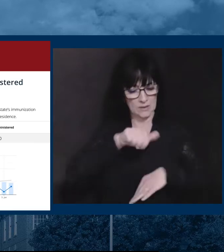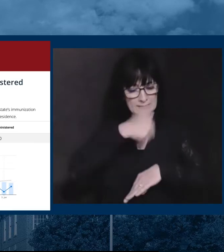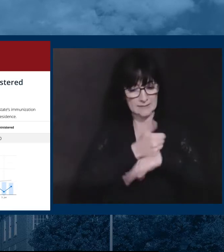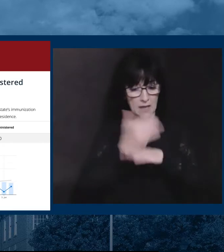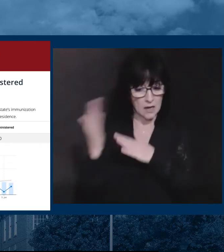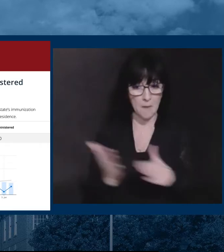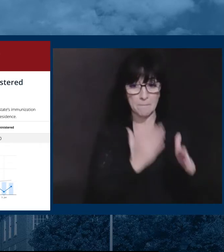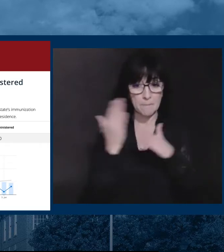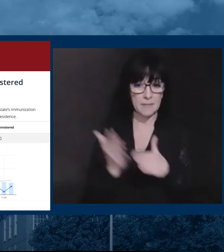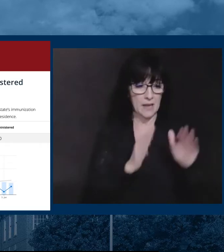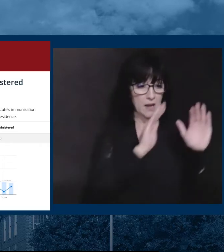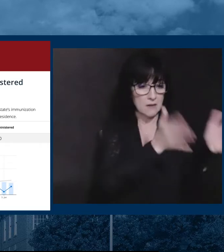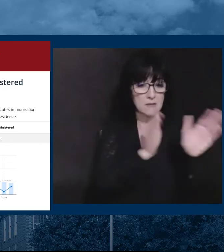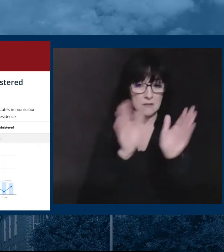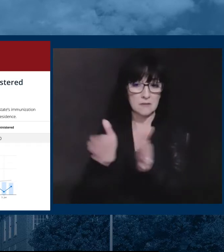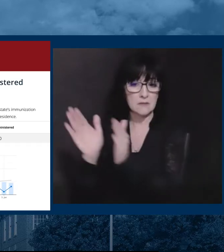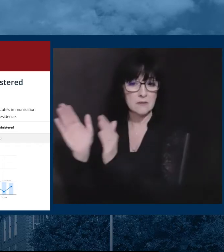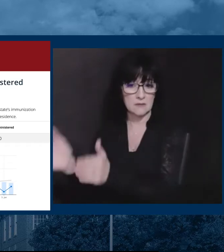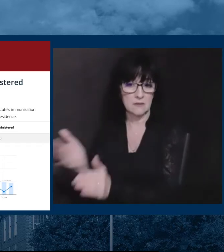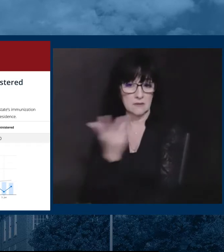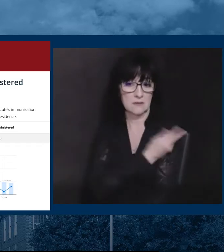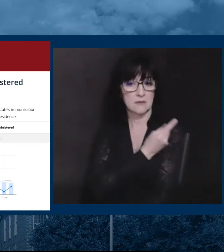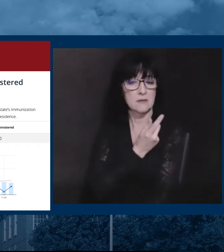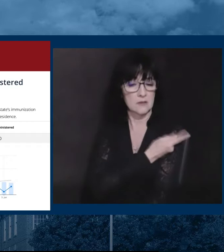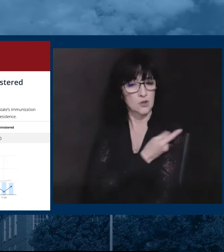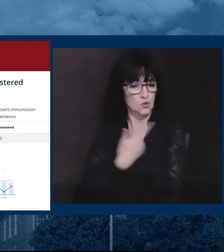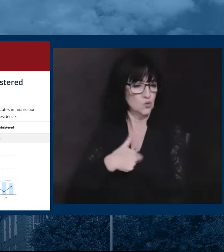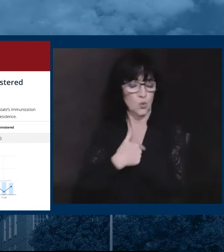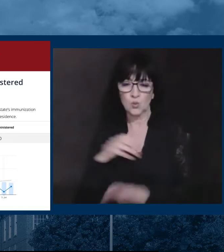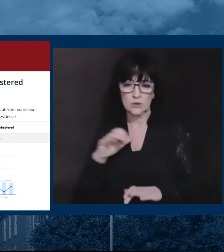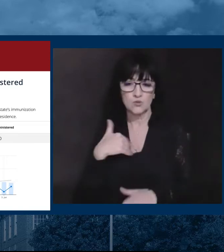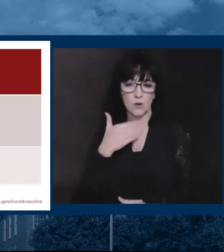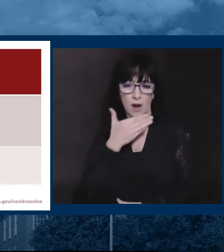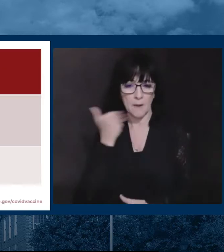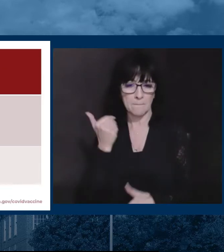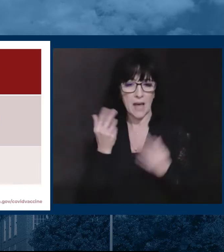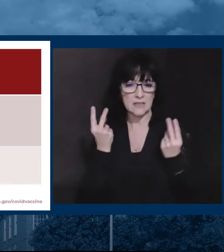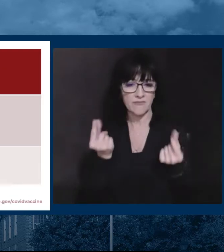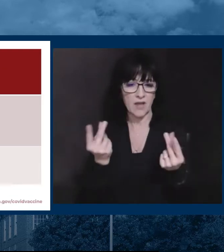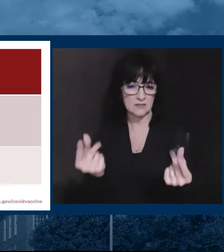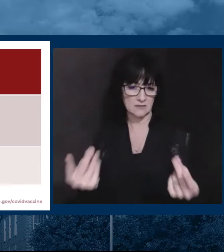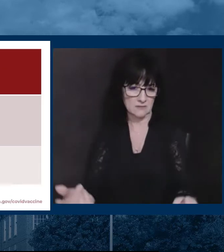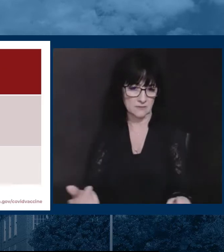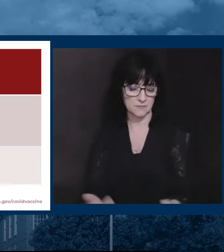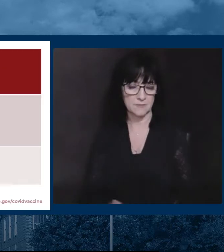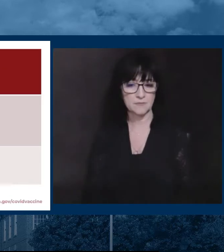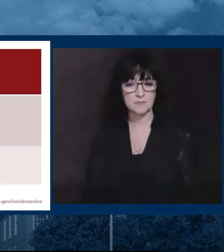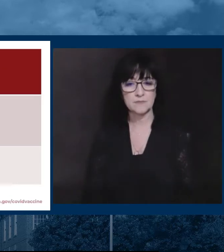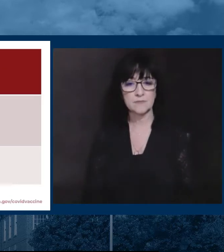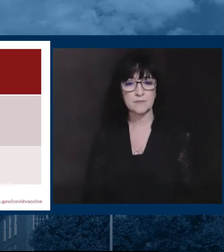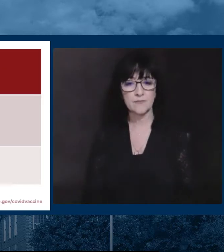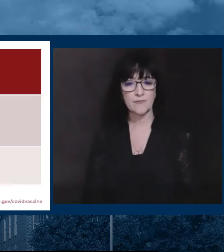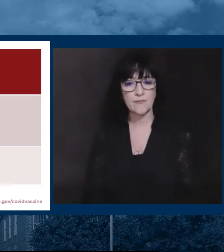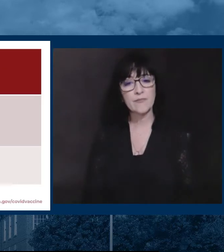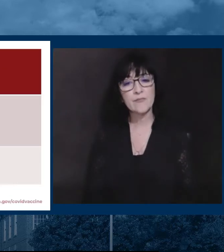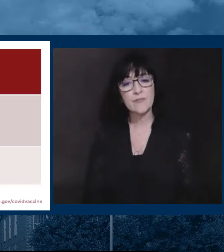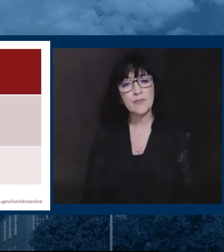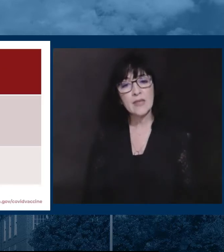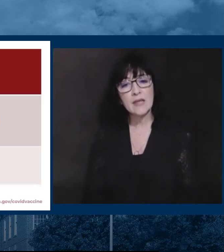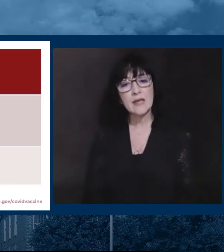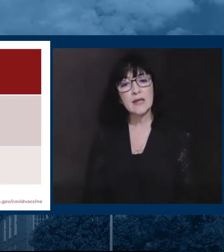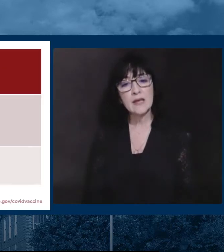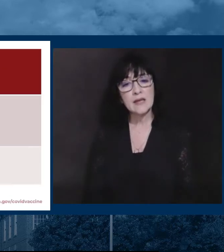possible. Let's move on to the next slide here, where I want to talk about some exciting